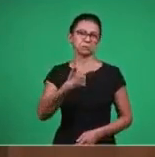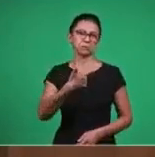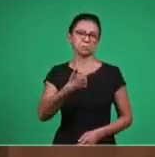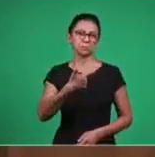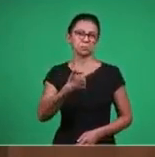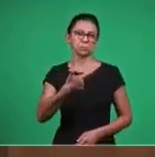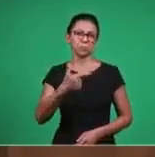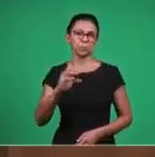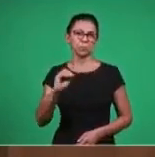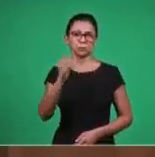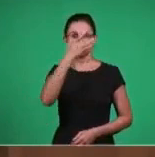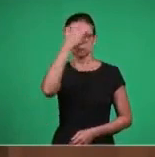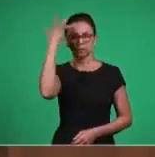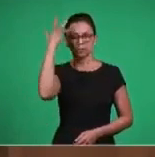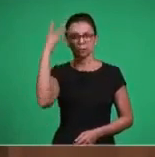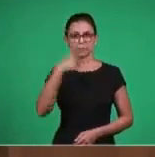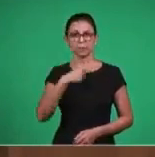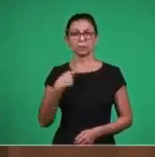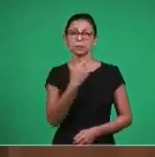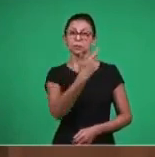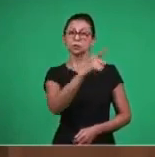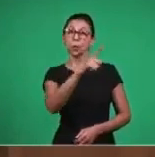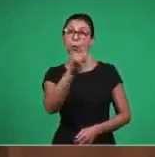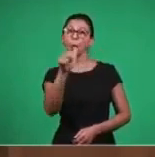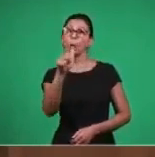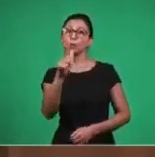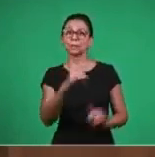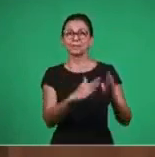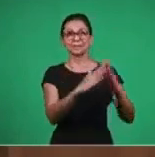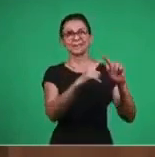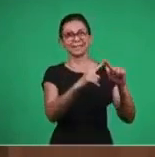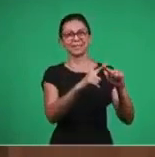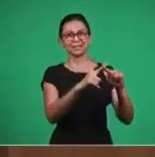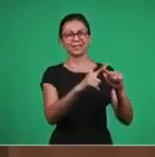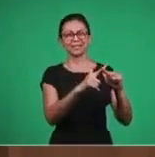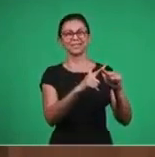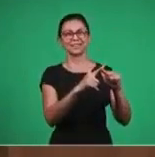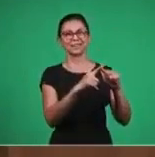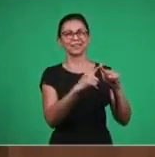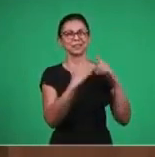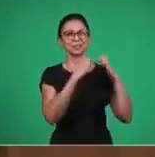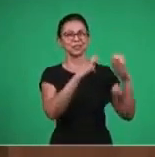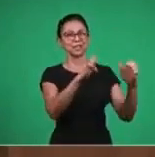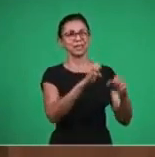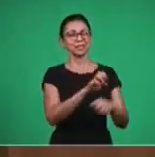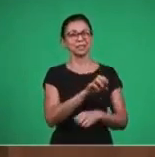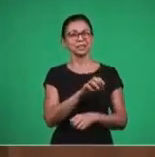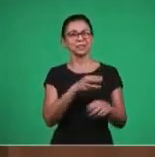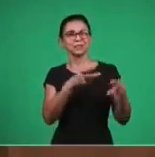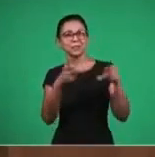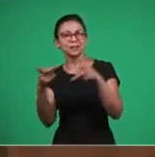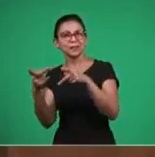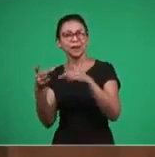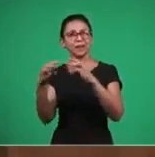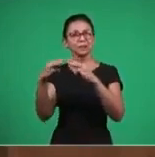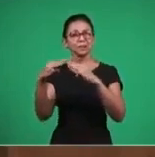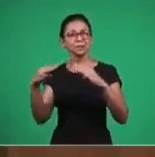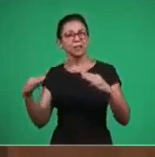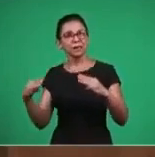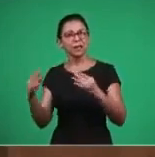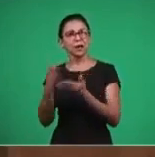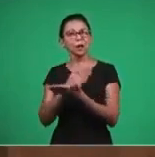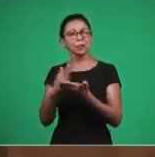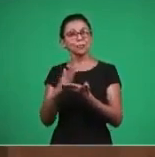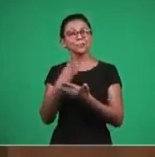least 20 pastors from other denominations, evangelical denominations. They were there on the seminar. A few